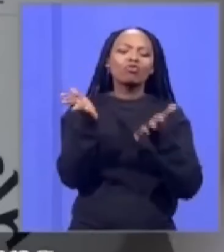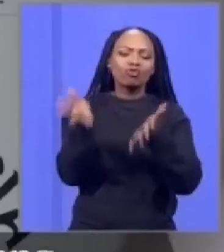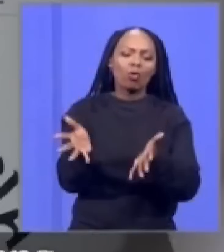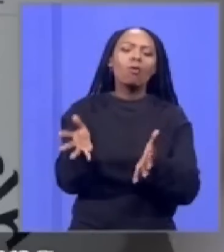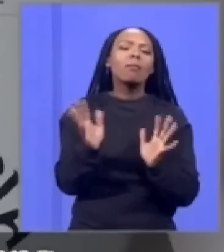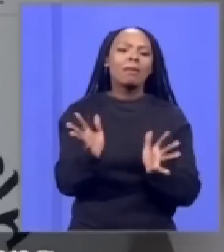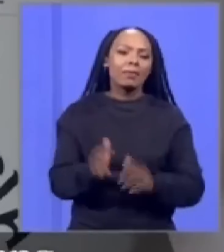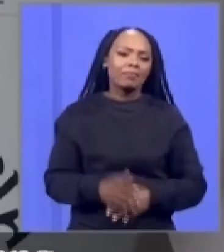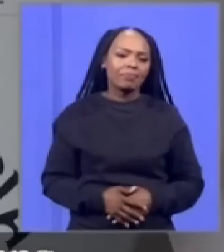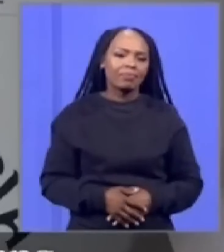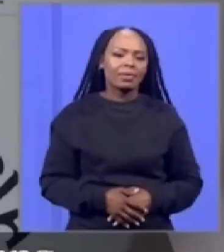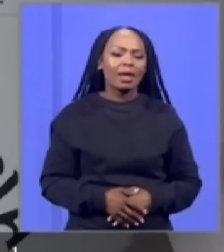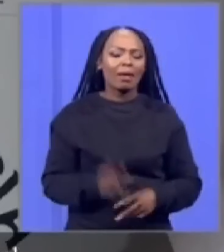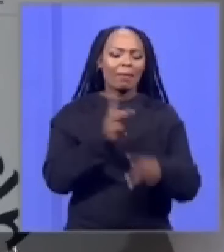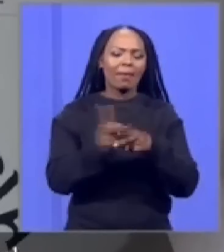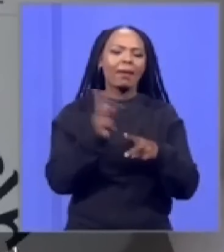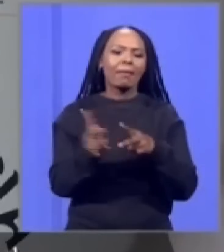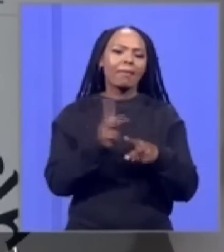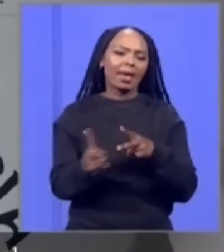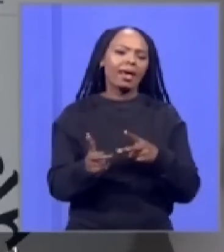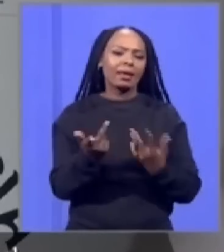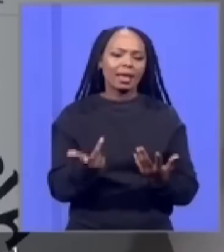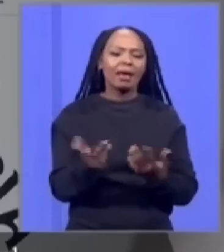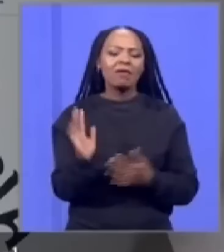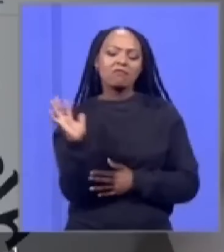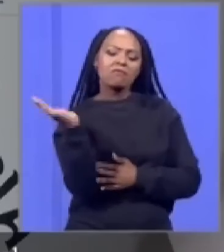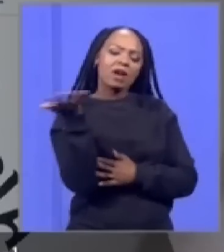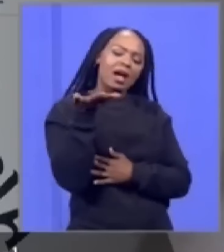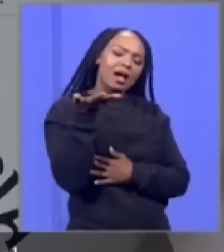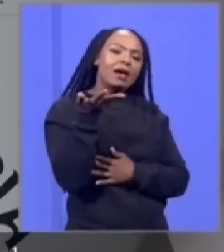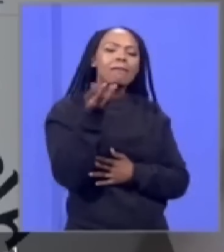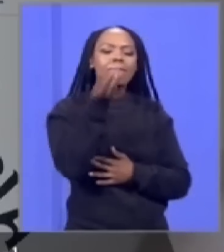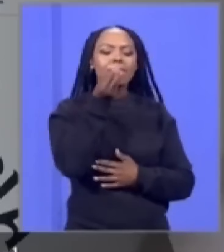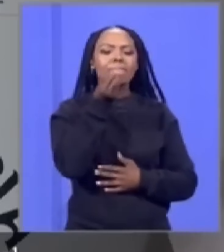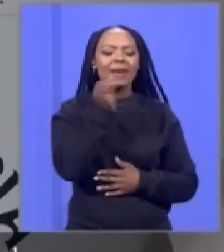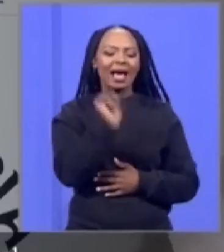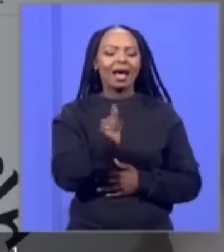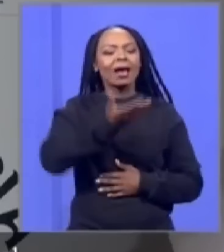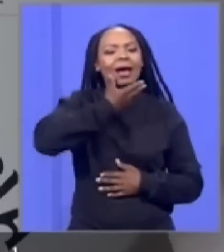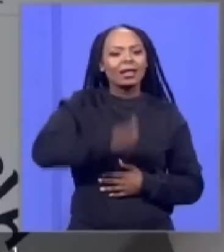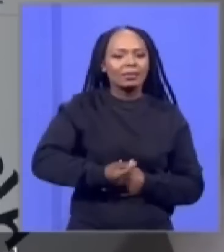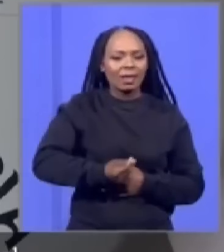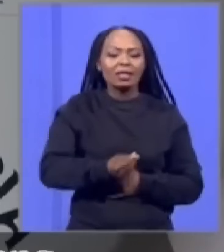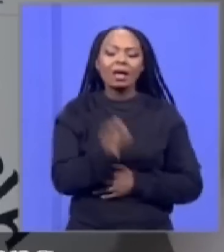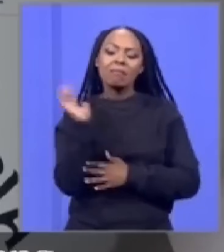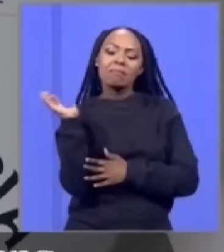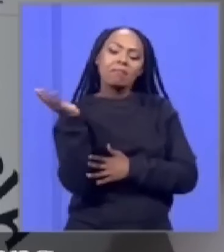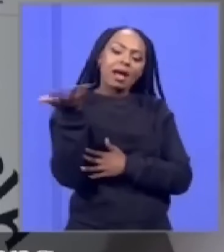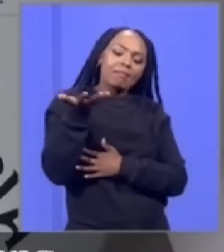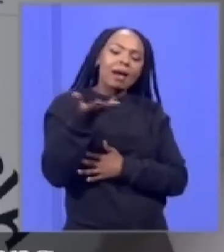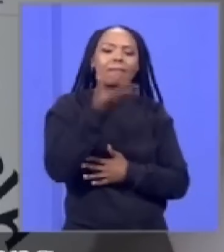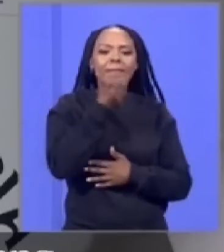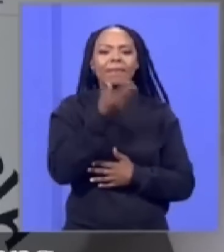Yes, we've prepared a lovely Christmas buffet. We've started our annual Christmas buffet since 2021, and every year it's always